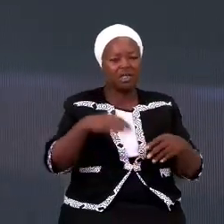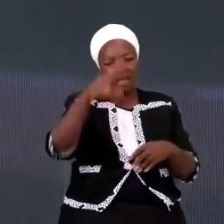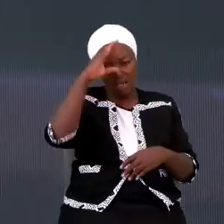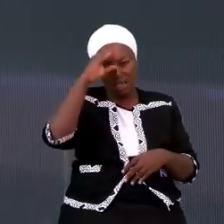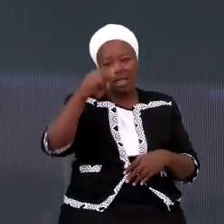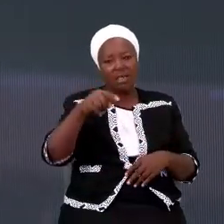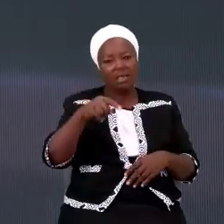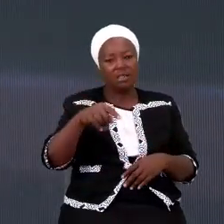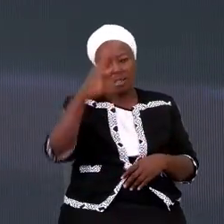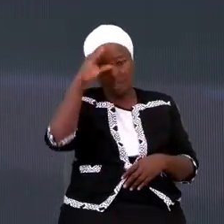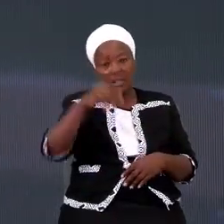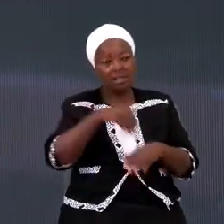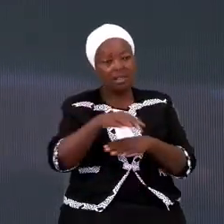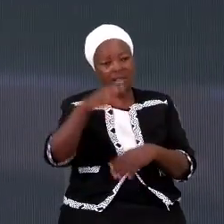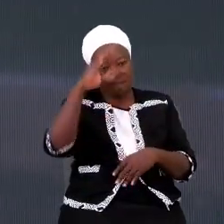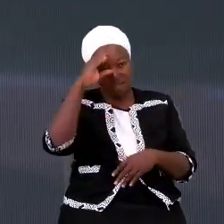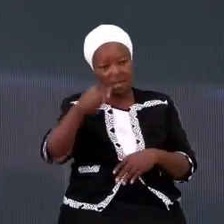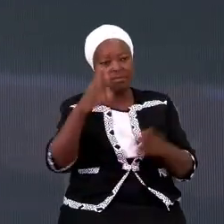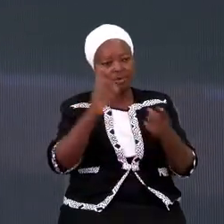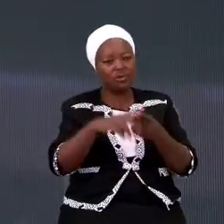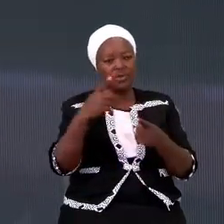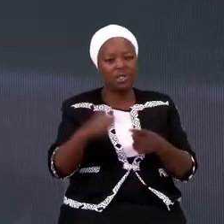verse 16 it says, and